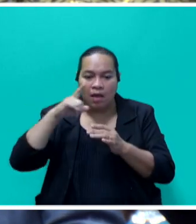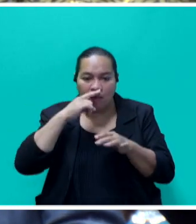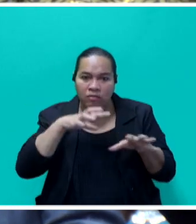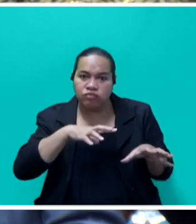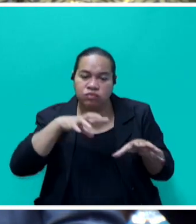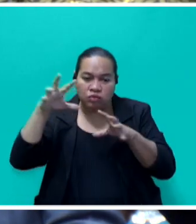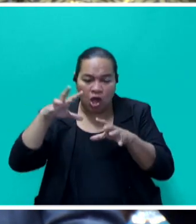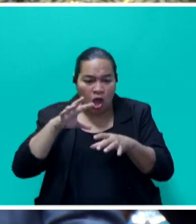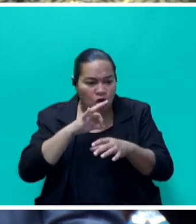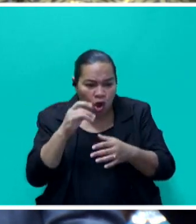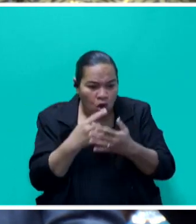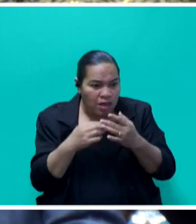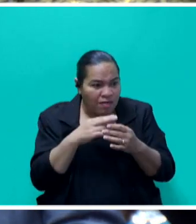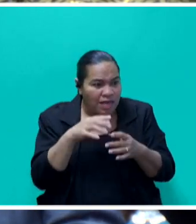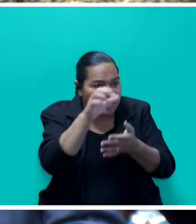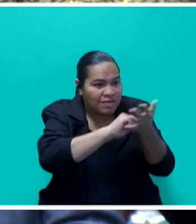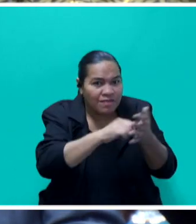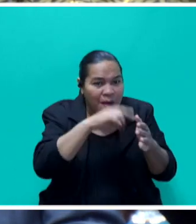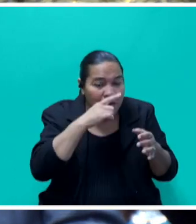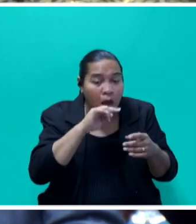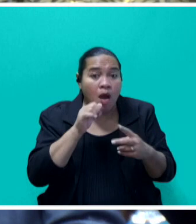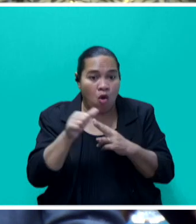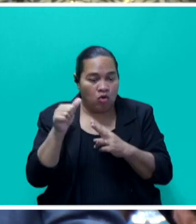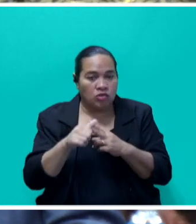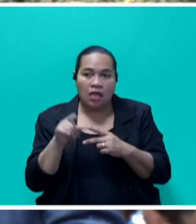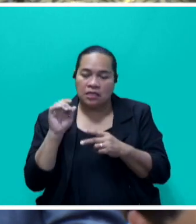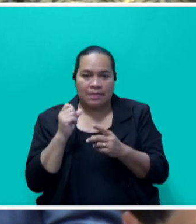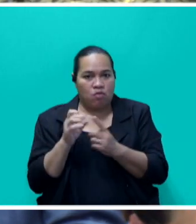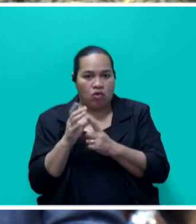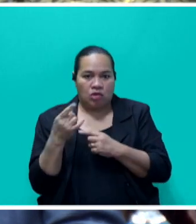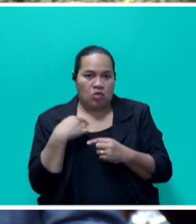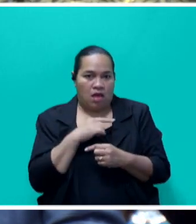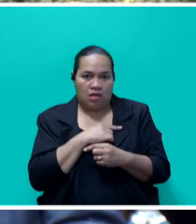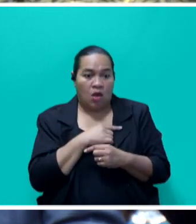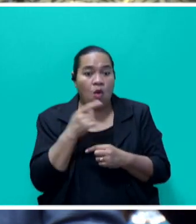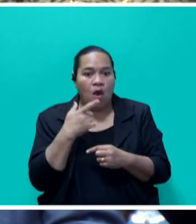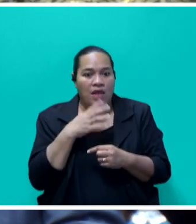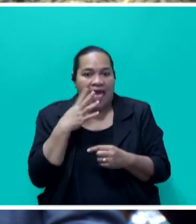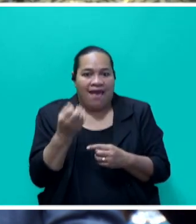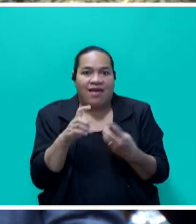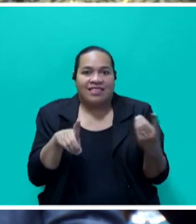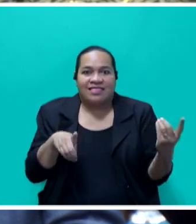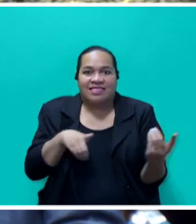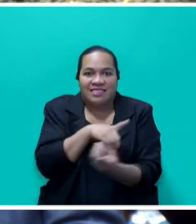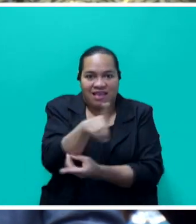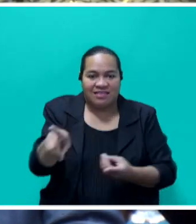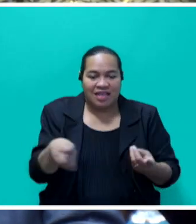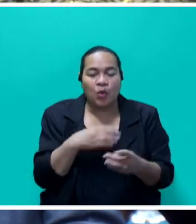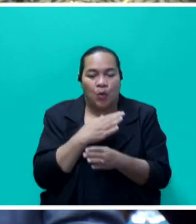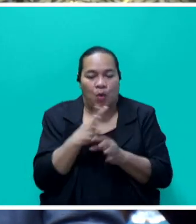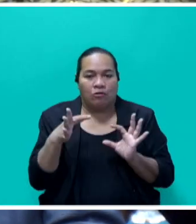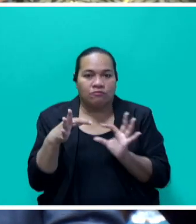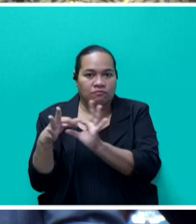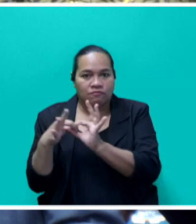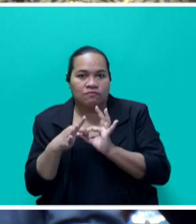to illegal smuggling of people there, but they are very important to us as well when we have disasters. We work very closely with